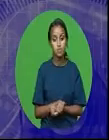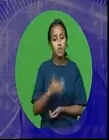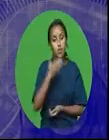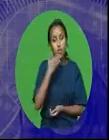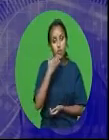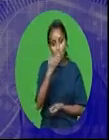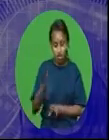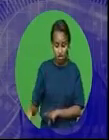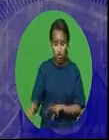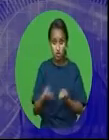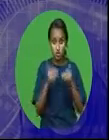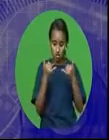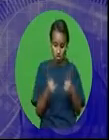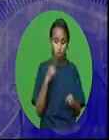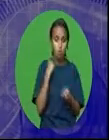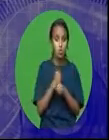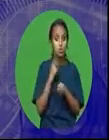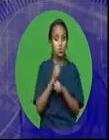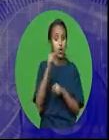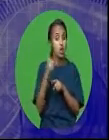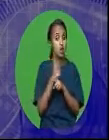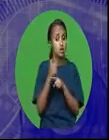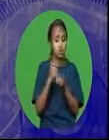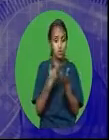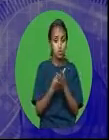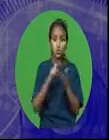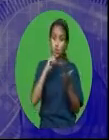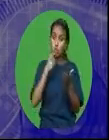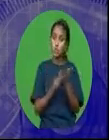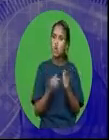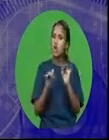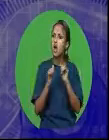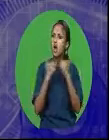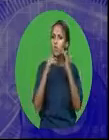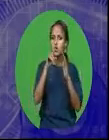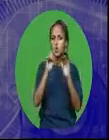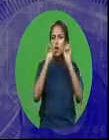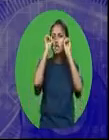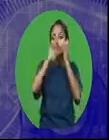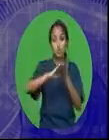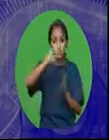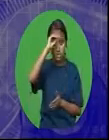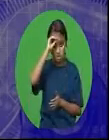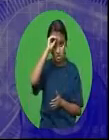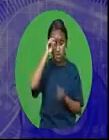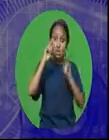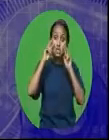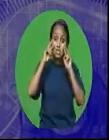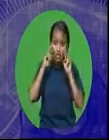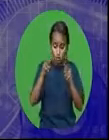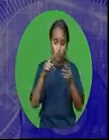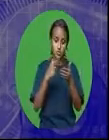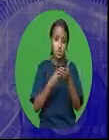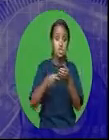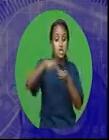Well, students, let's do an activity to check how much you've understood the lesson. The views of a